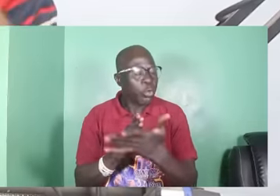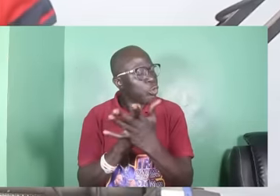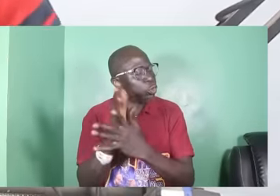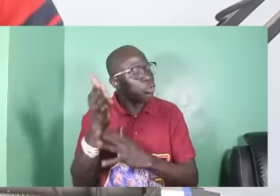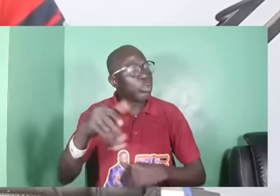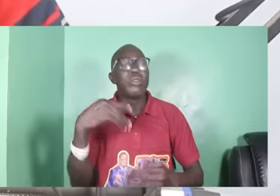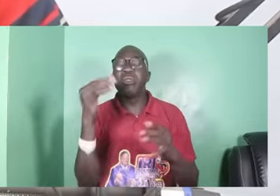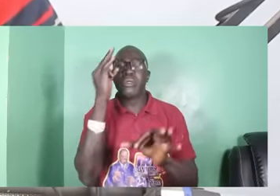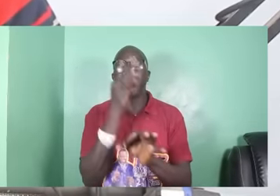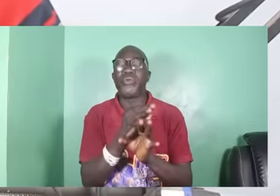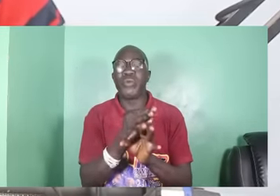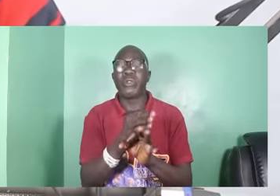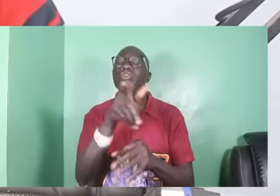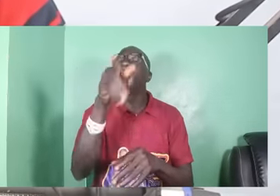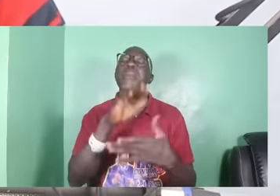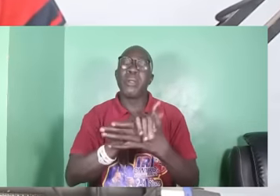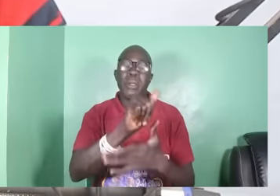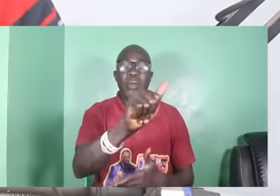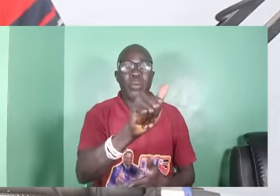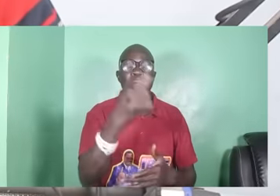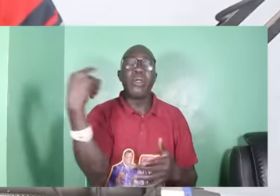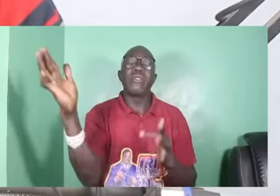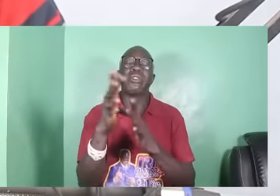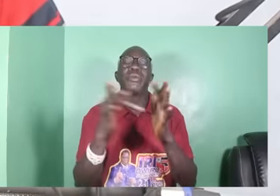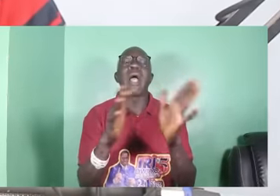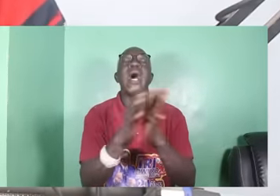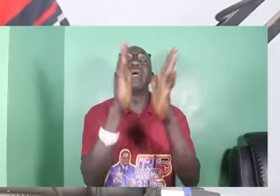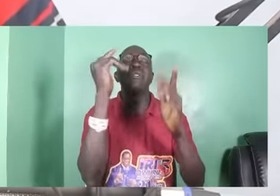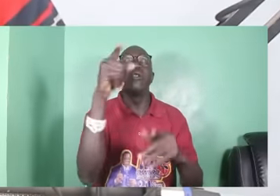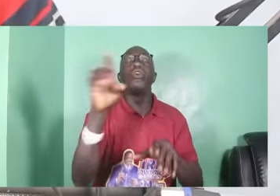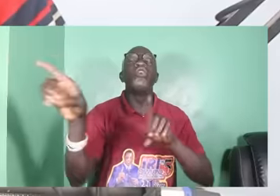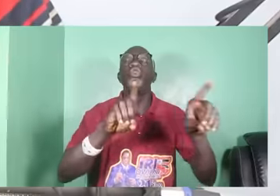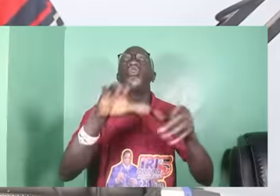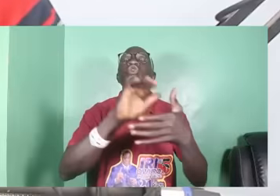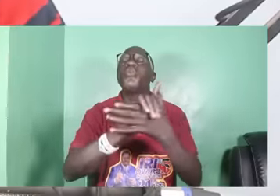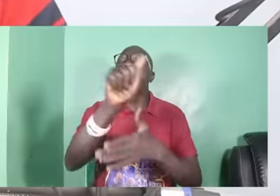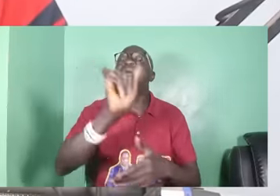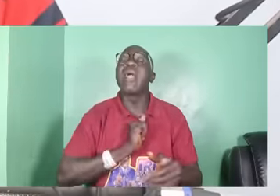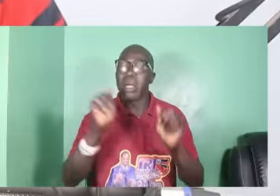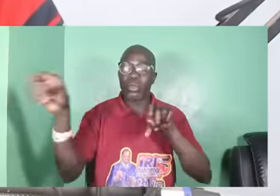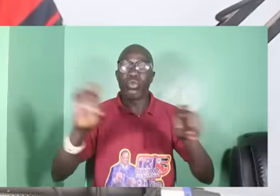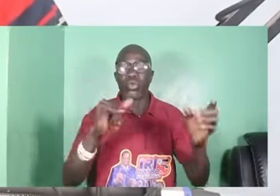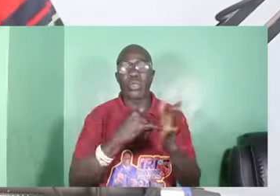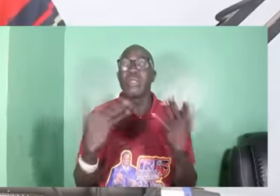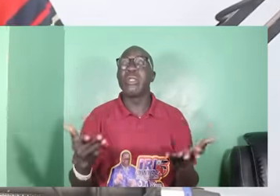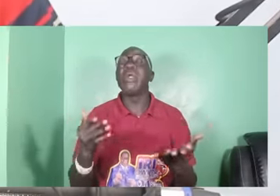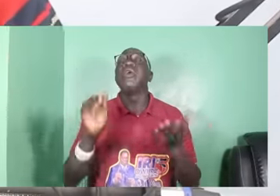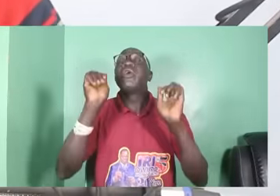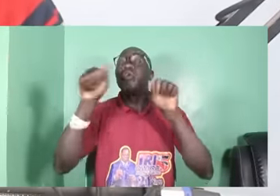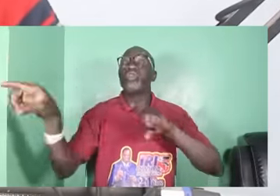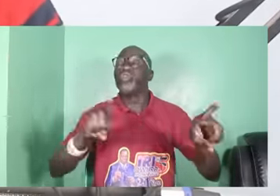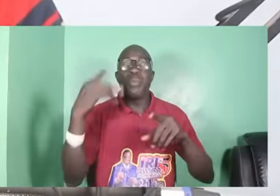Listen, sir. It's true faith. You will believe. Yes, I believe. Jesus will ask. Do you believe I can do it? So, do